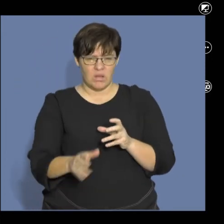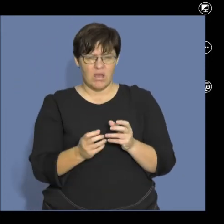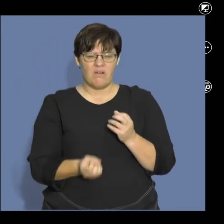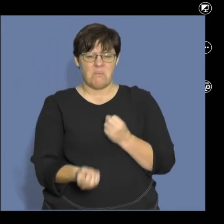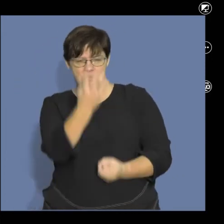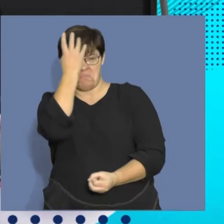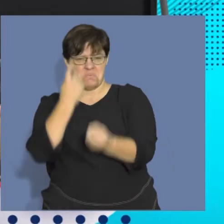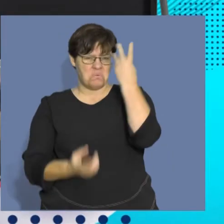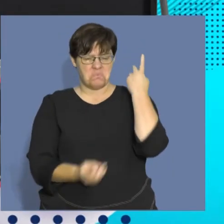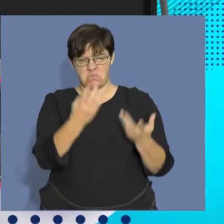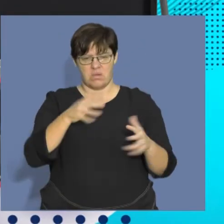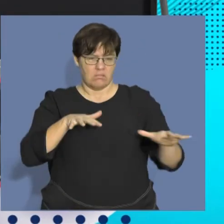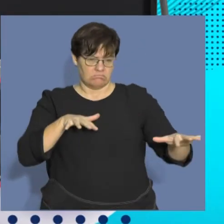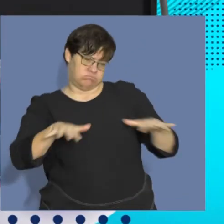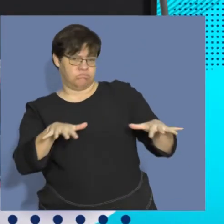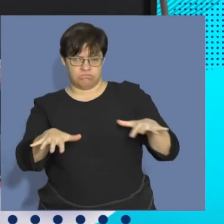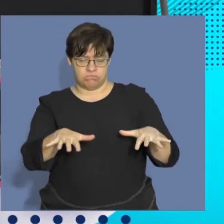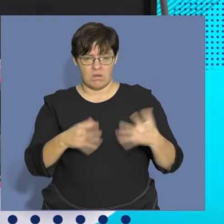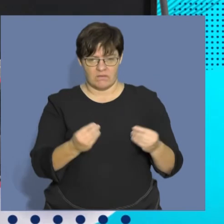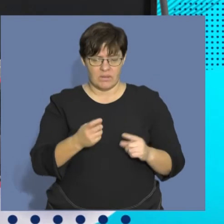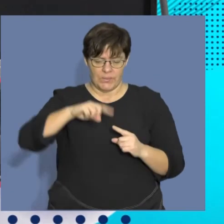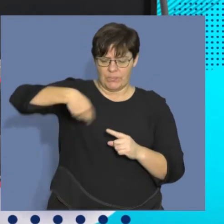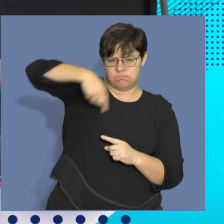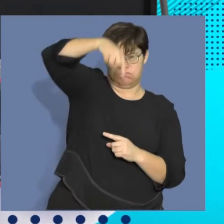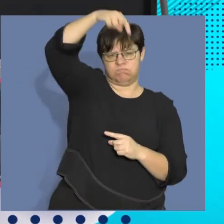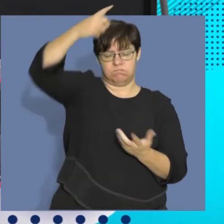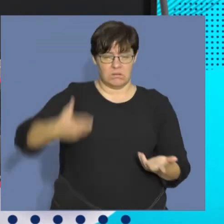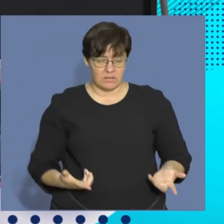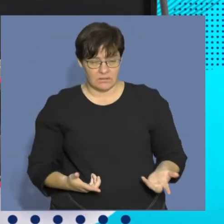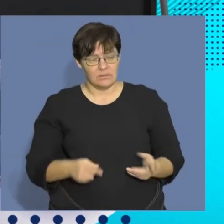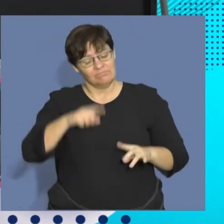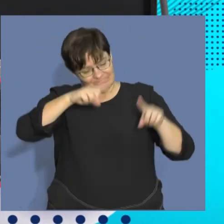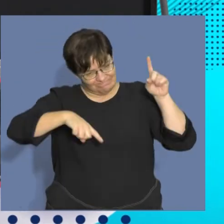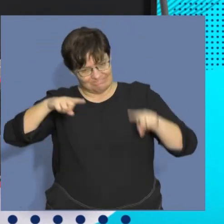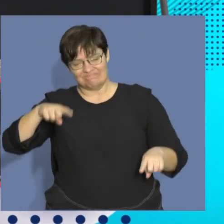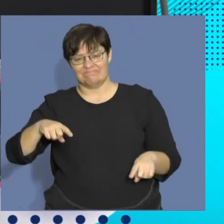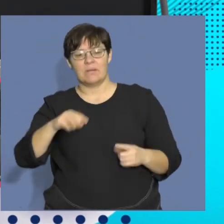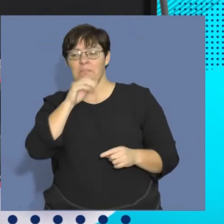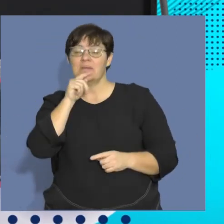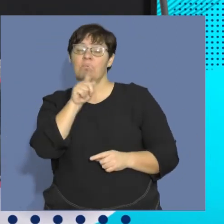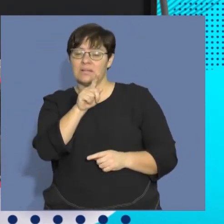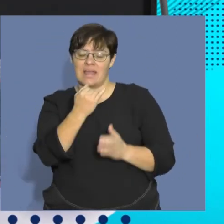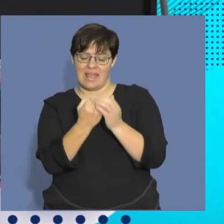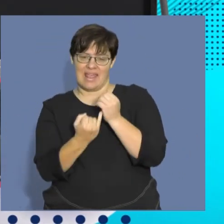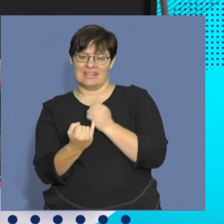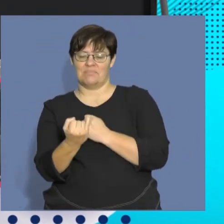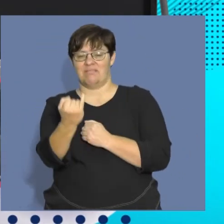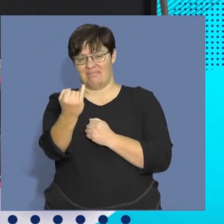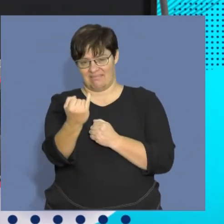volcanoes and volcanic eruptions, earthquakes, hurricanes, all of these are considered to